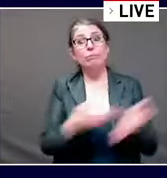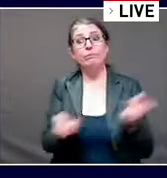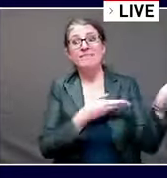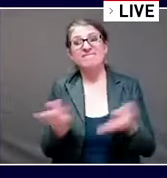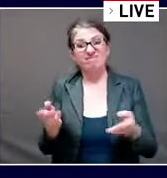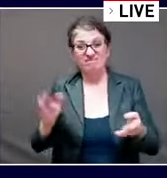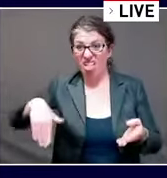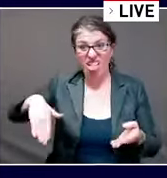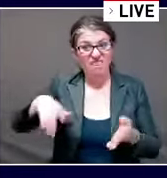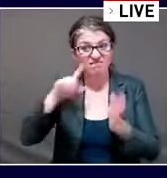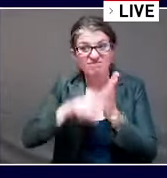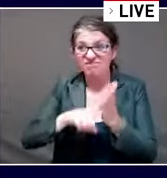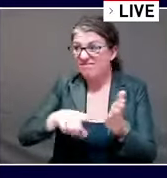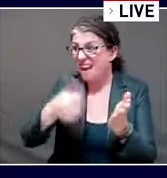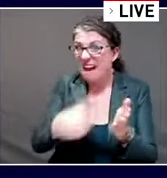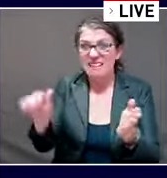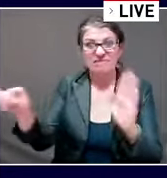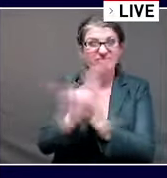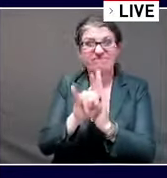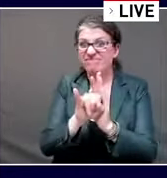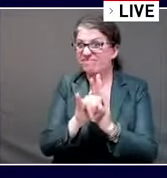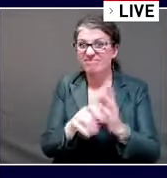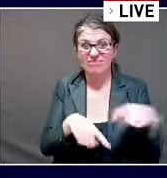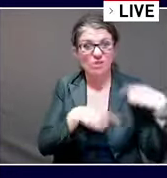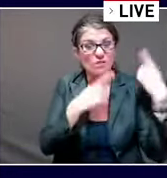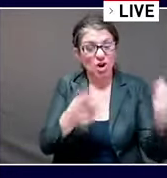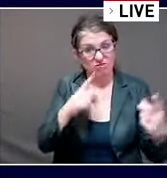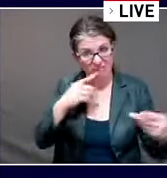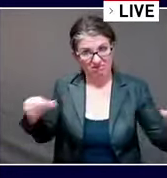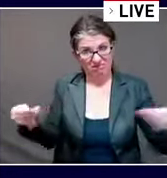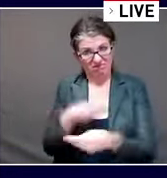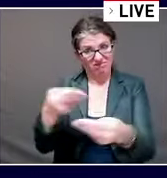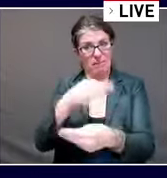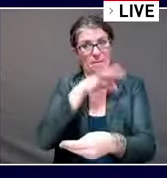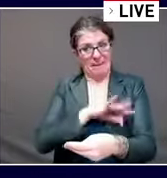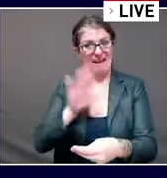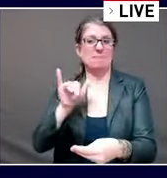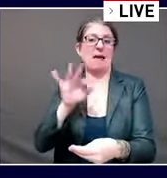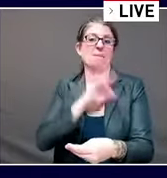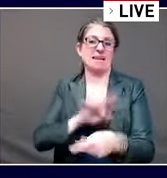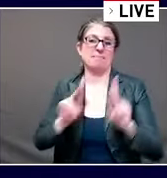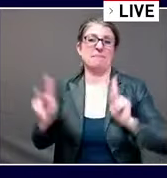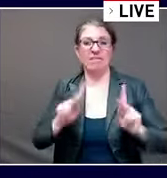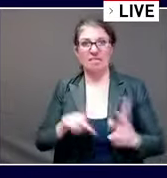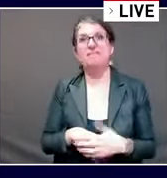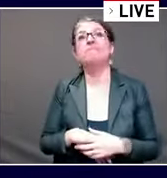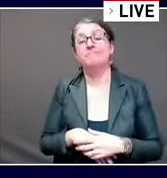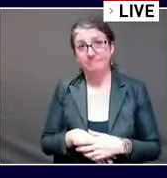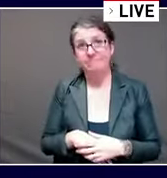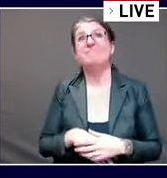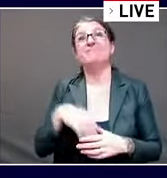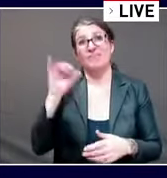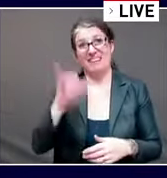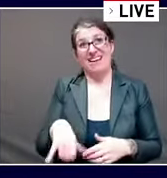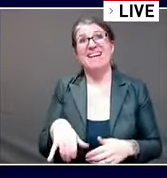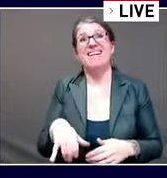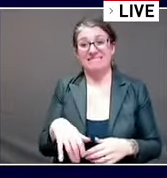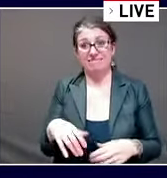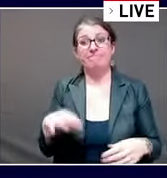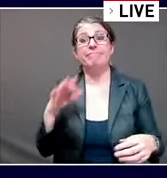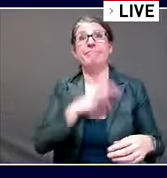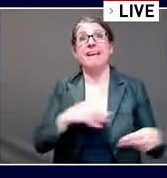two interrelated factors. The first is the weather, and the second is the way in which folks are gathering. The